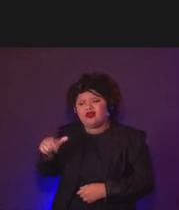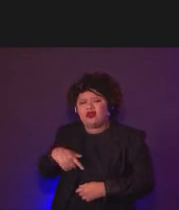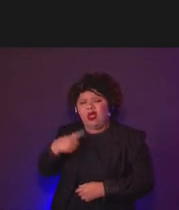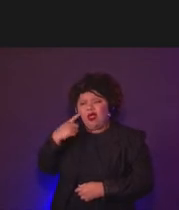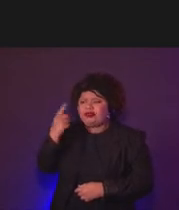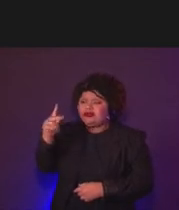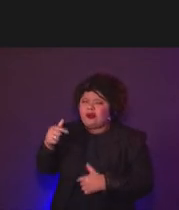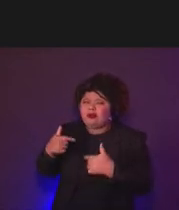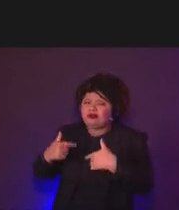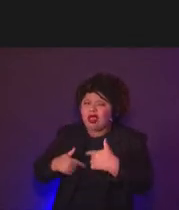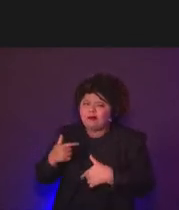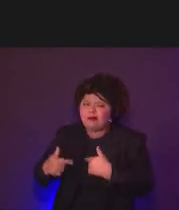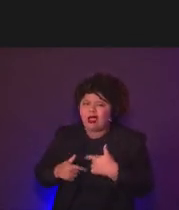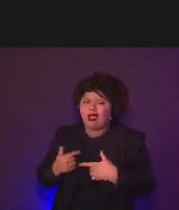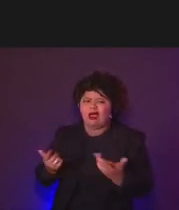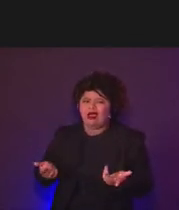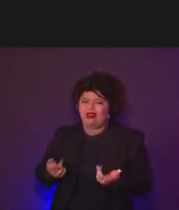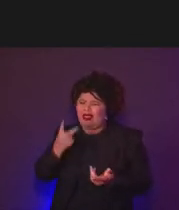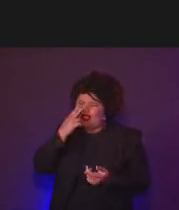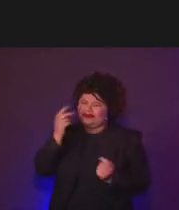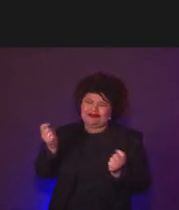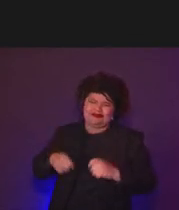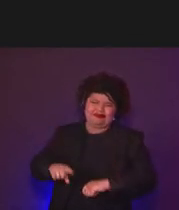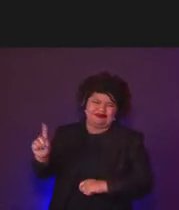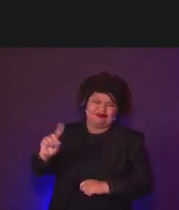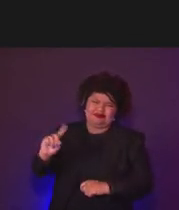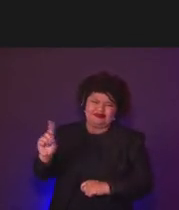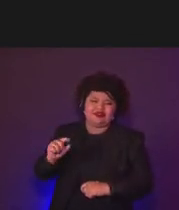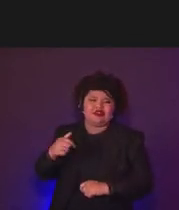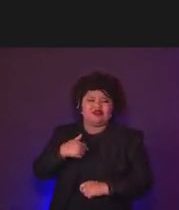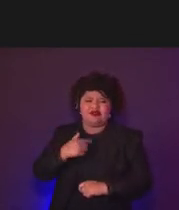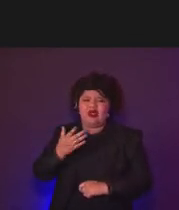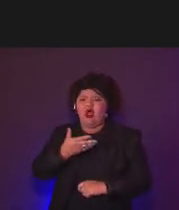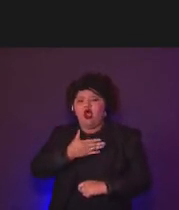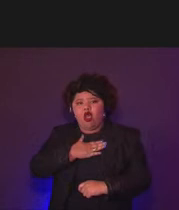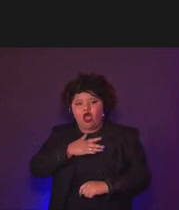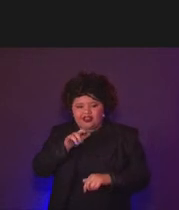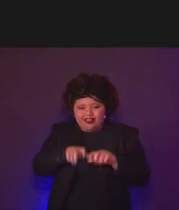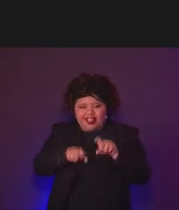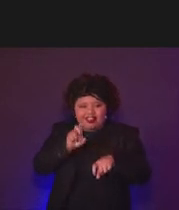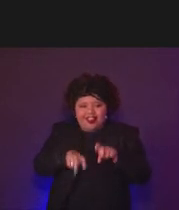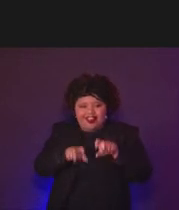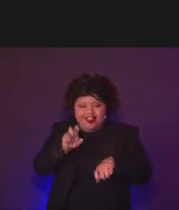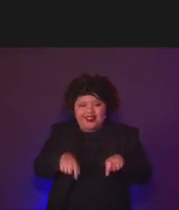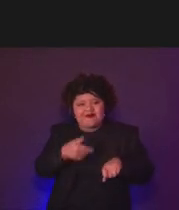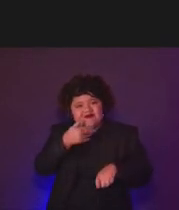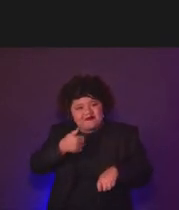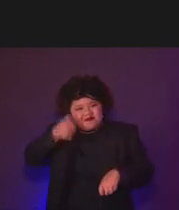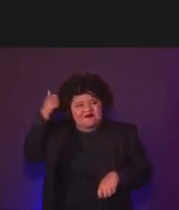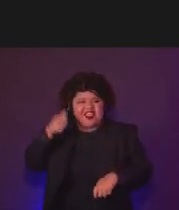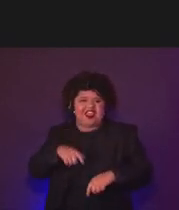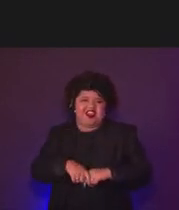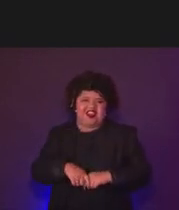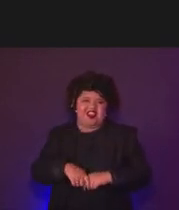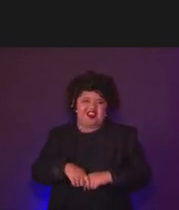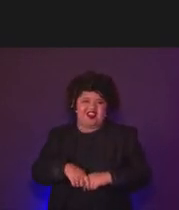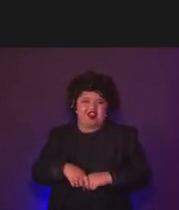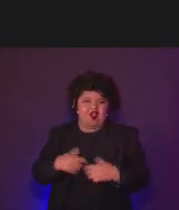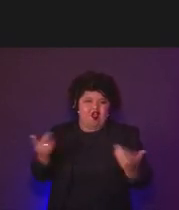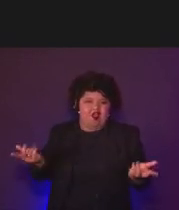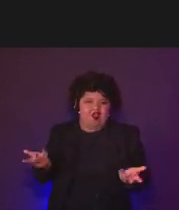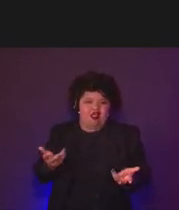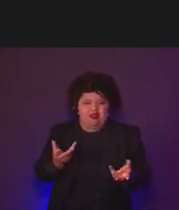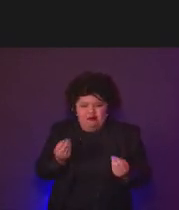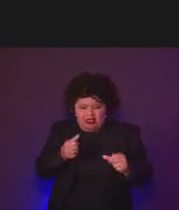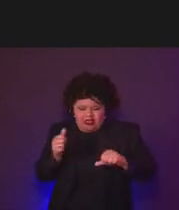that. We use typewriters. We are used to typewriters. We like the click and the clack in